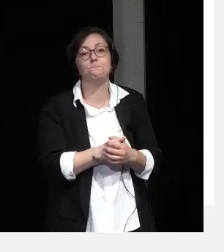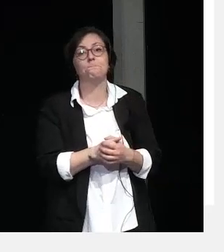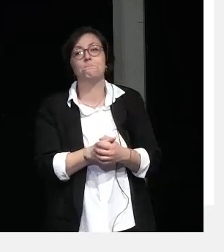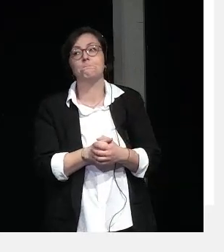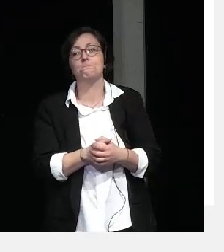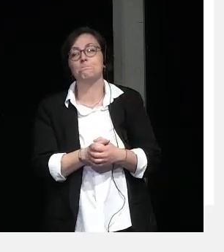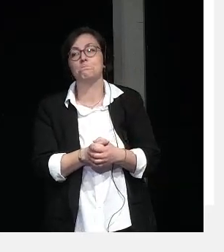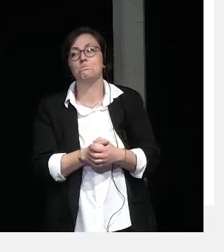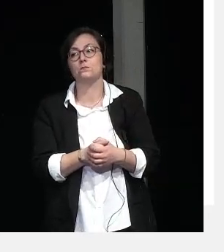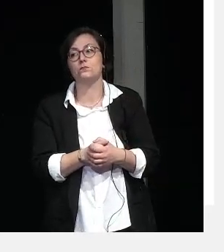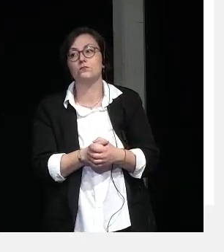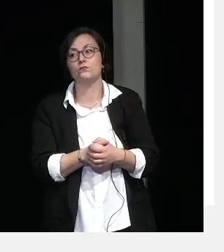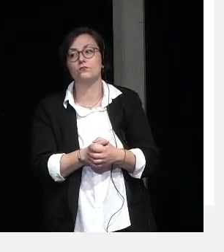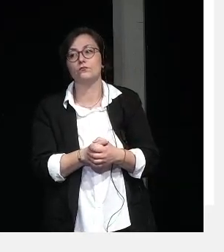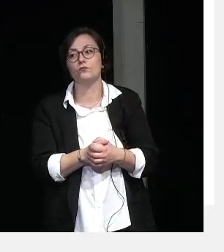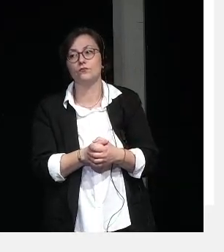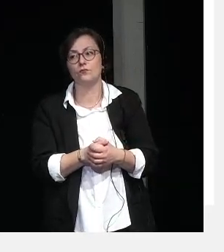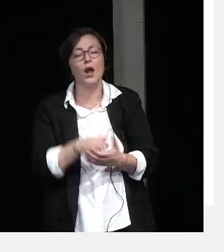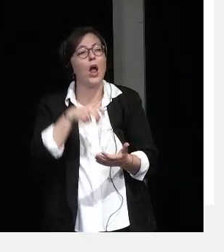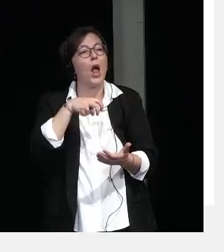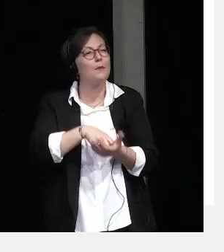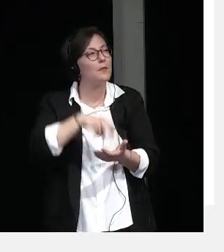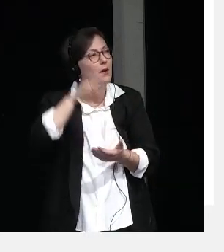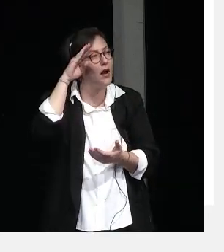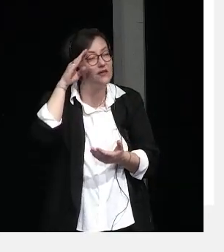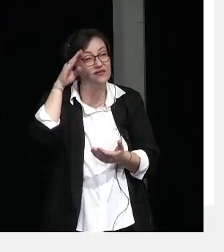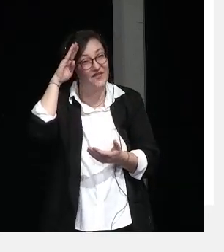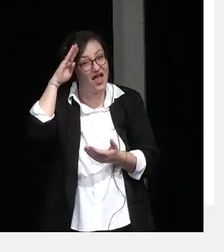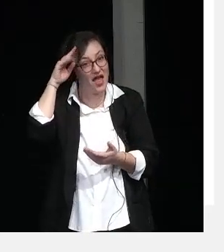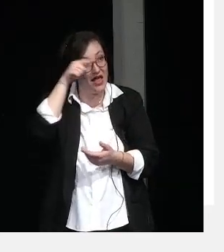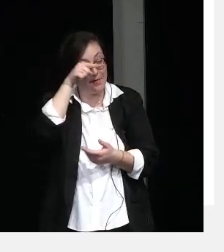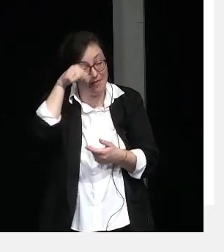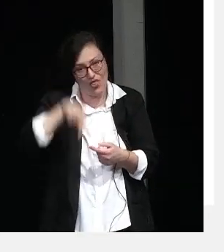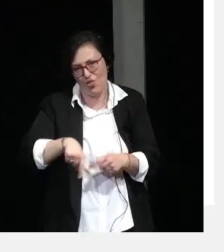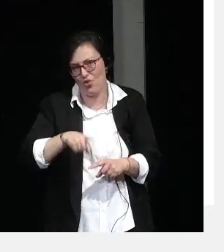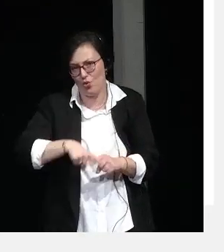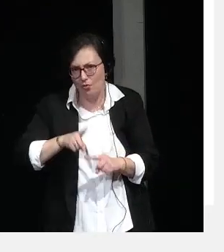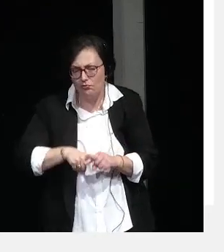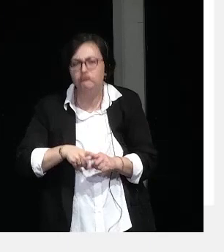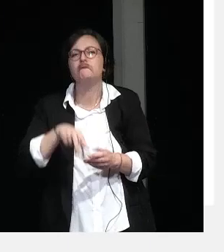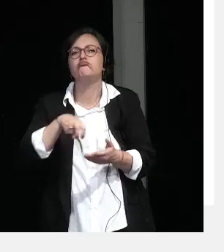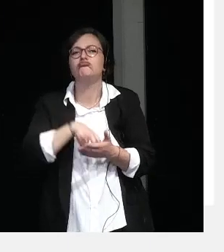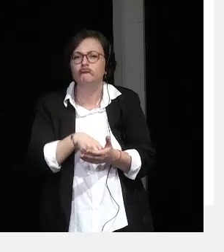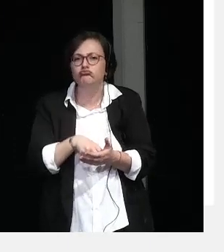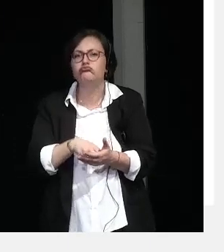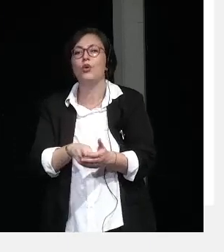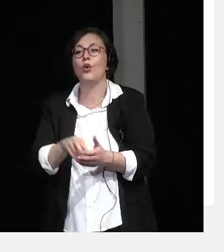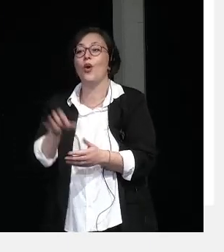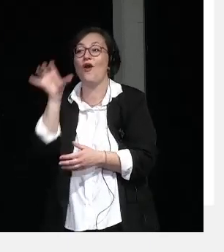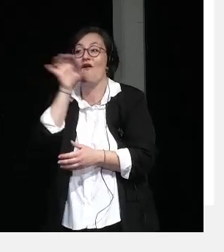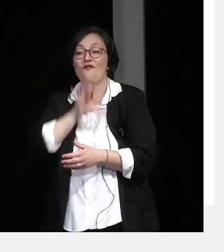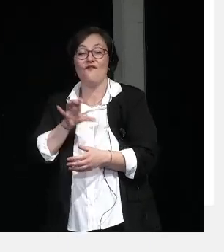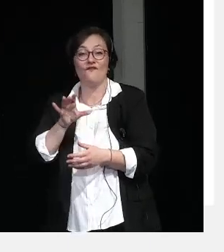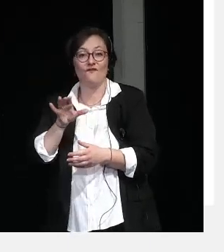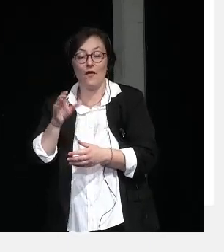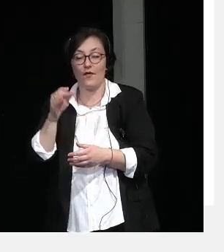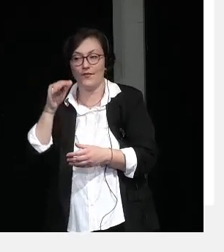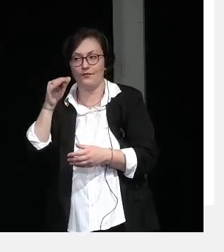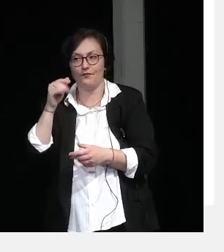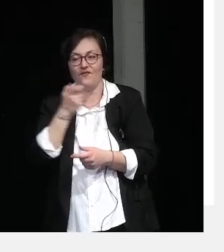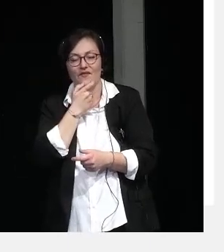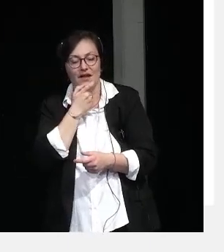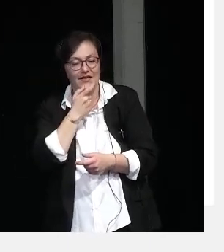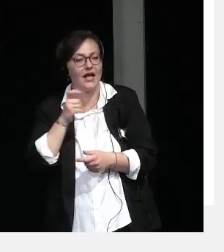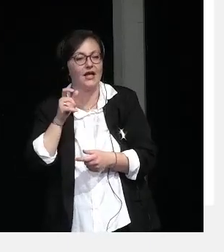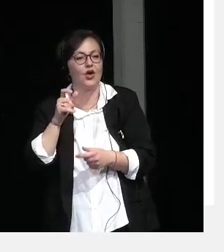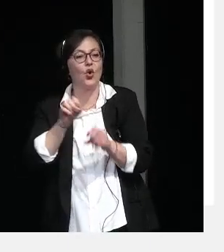consul and the whole team, the British Council and the team. Very special thank to my partners, as we say in crime,